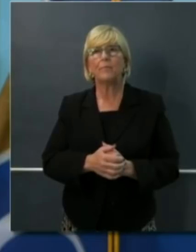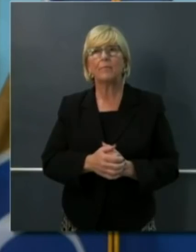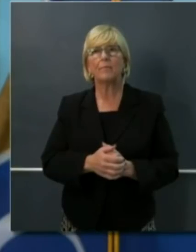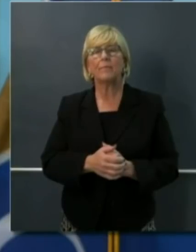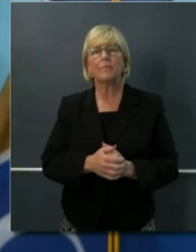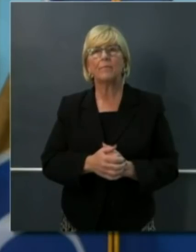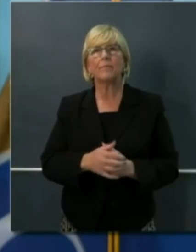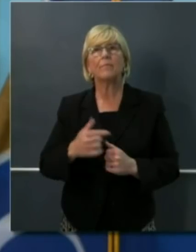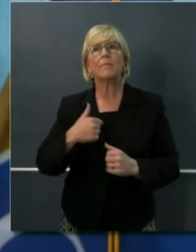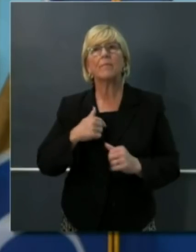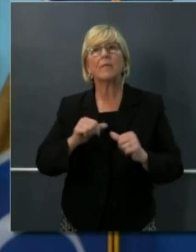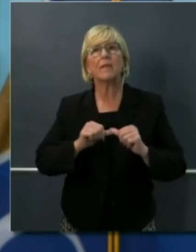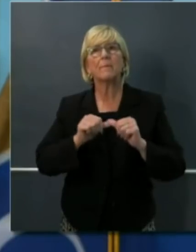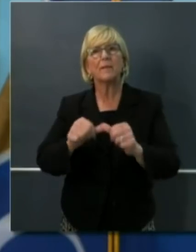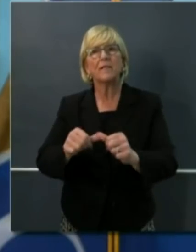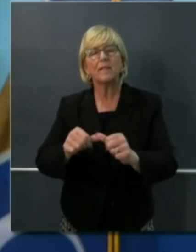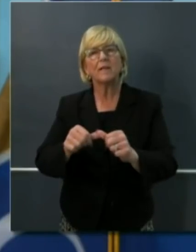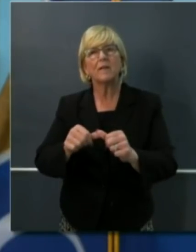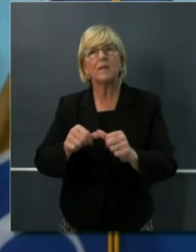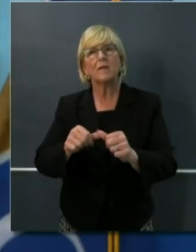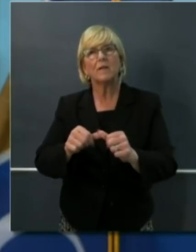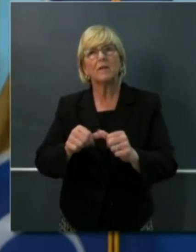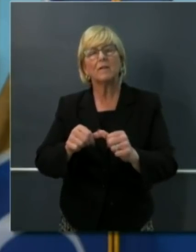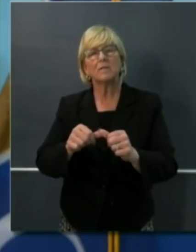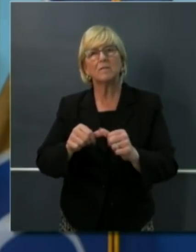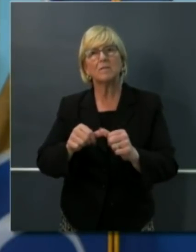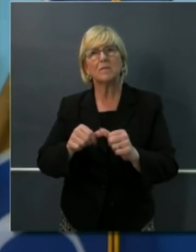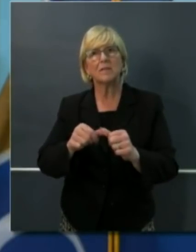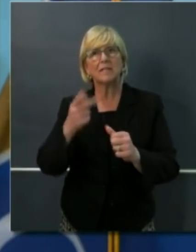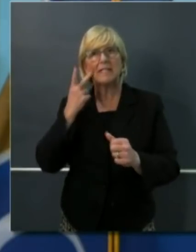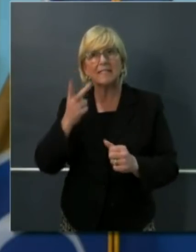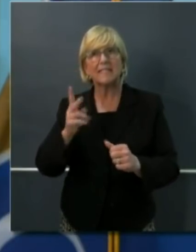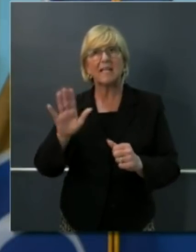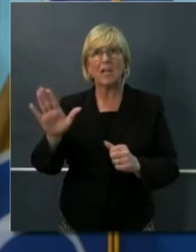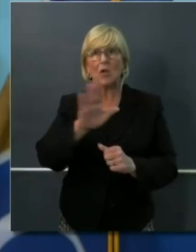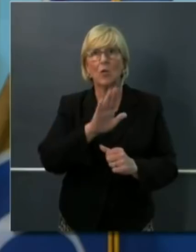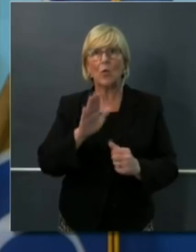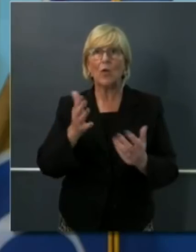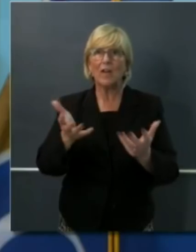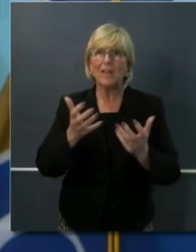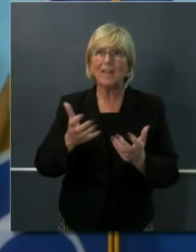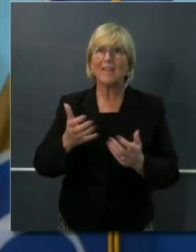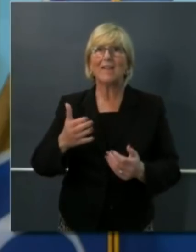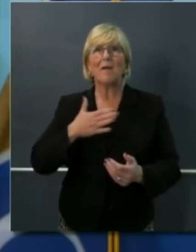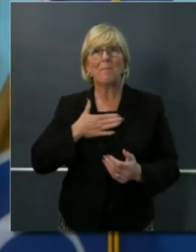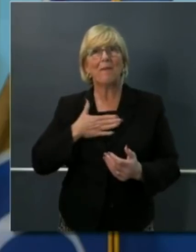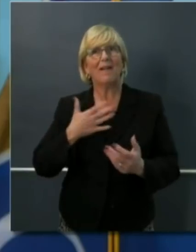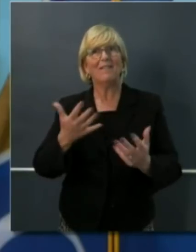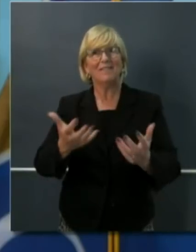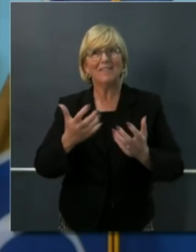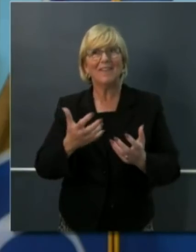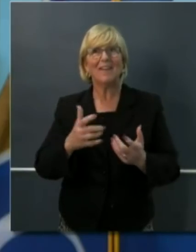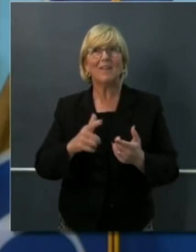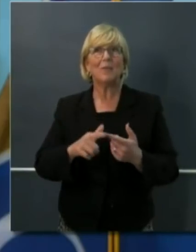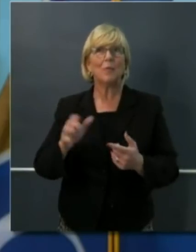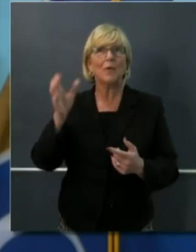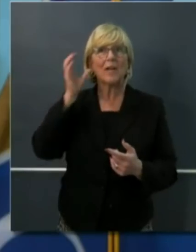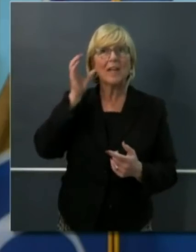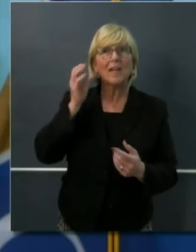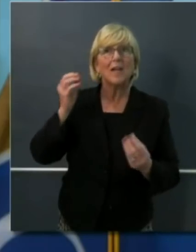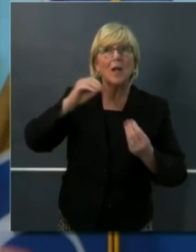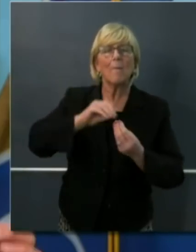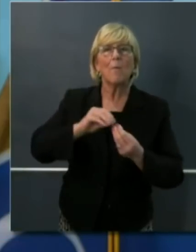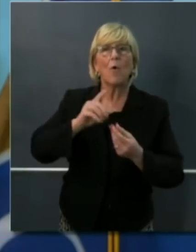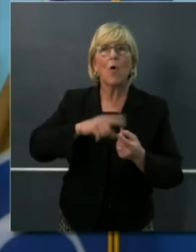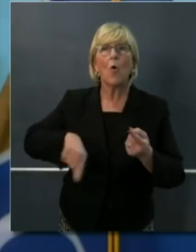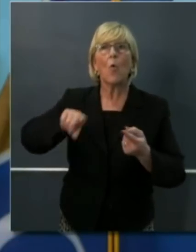continue, again, to recognize your desire, my desire, our collective desire to hear more about